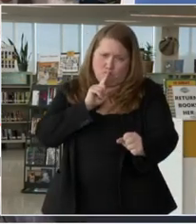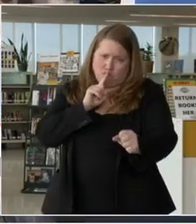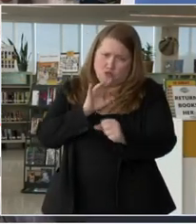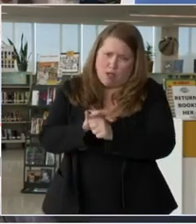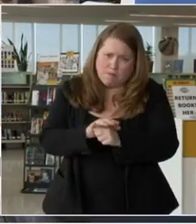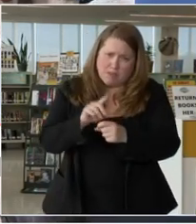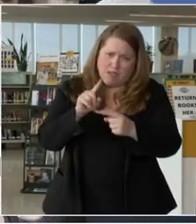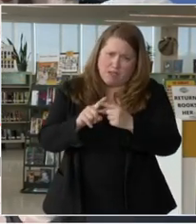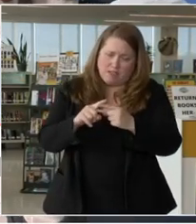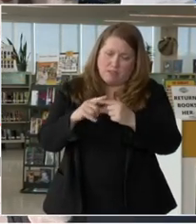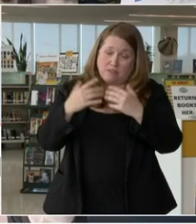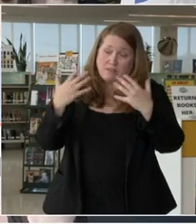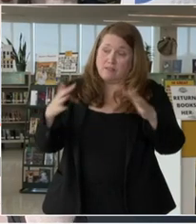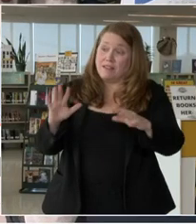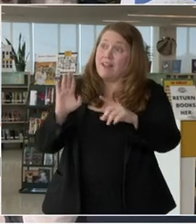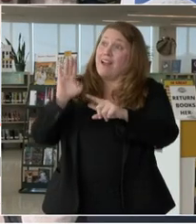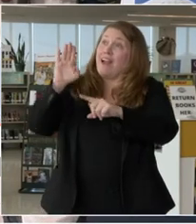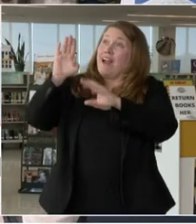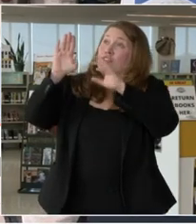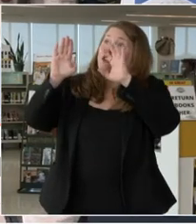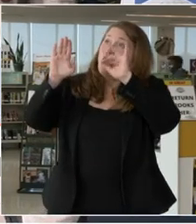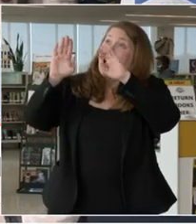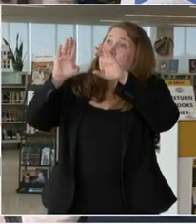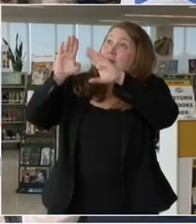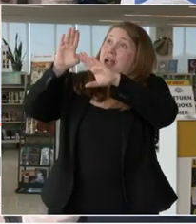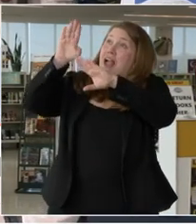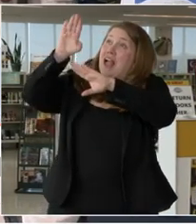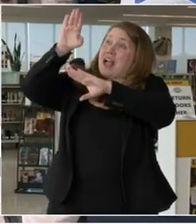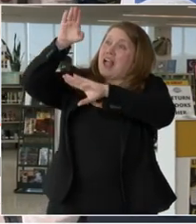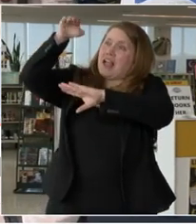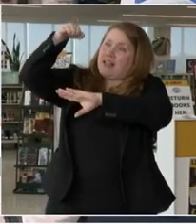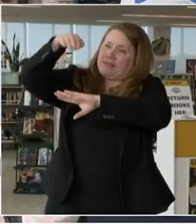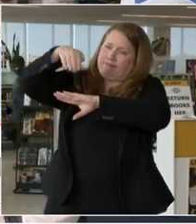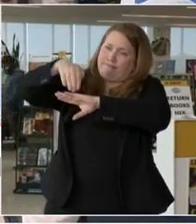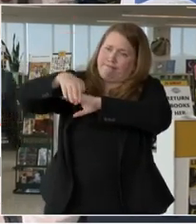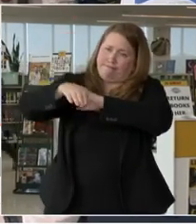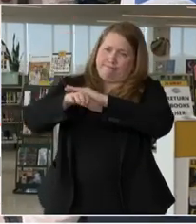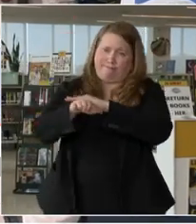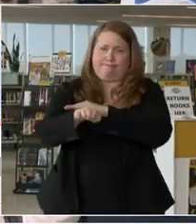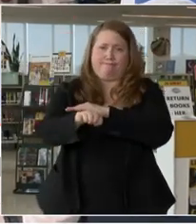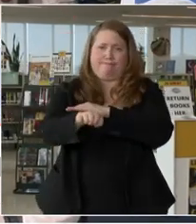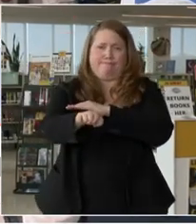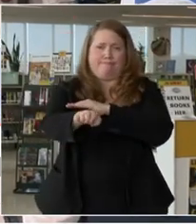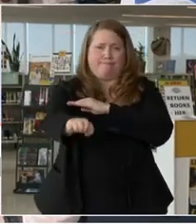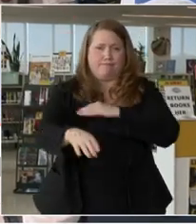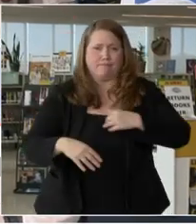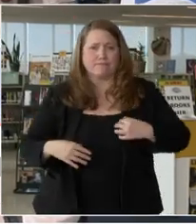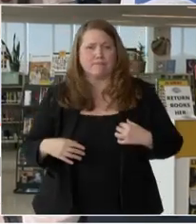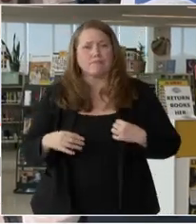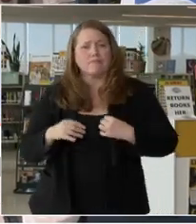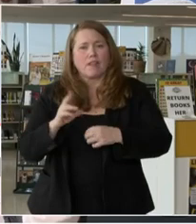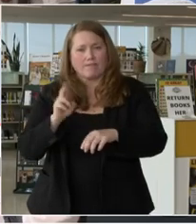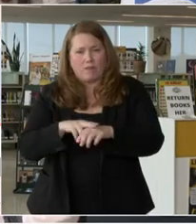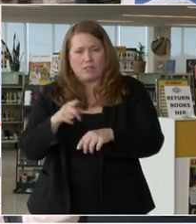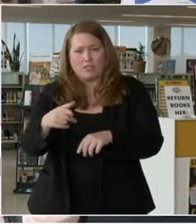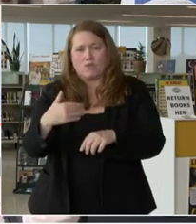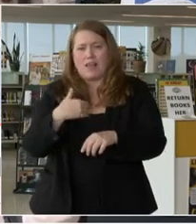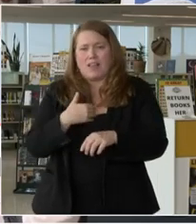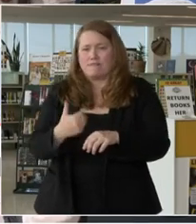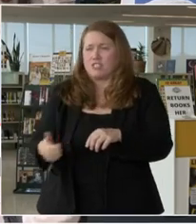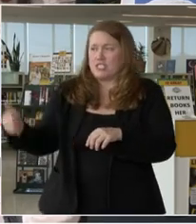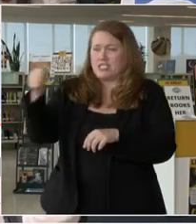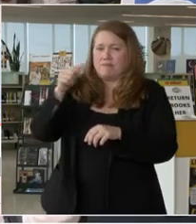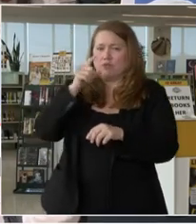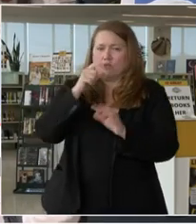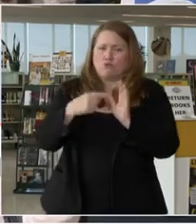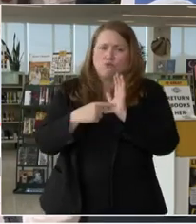the curve that is violence. And we know that we will do it together. Of course, we have the chief represents force,